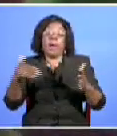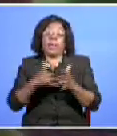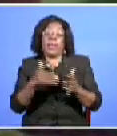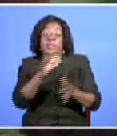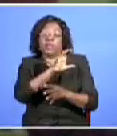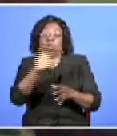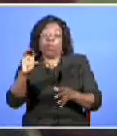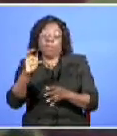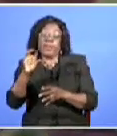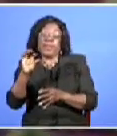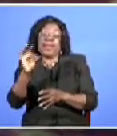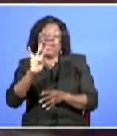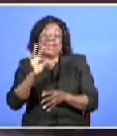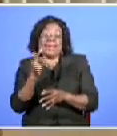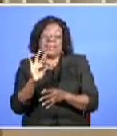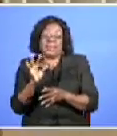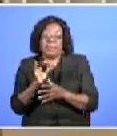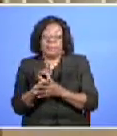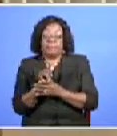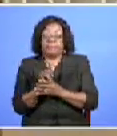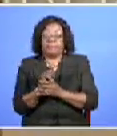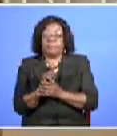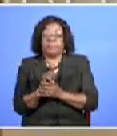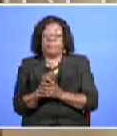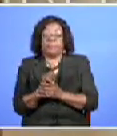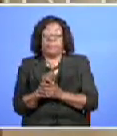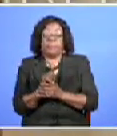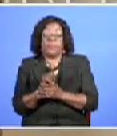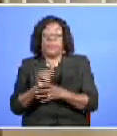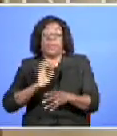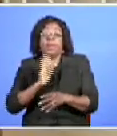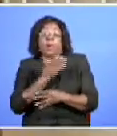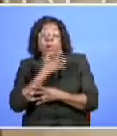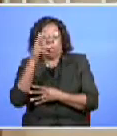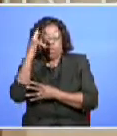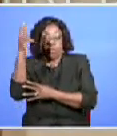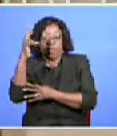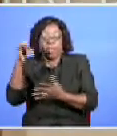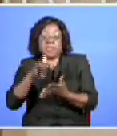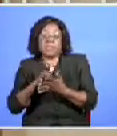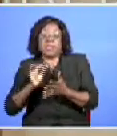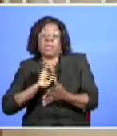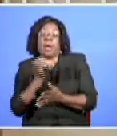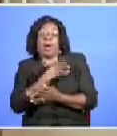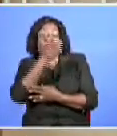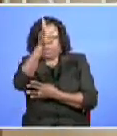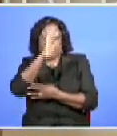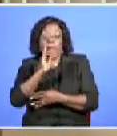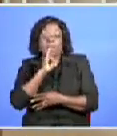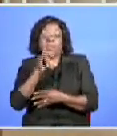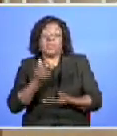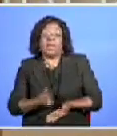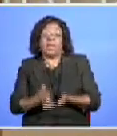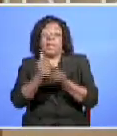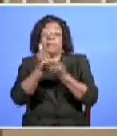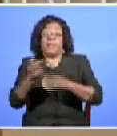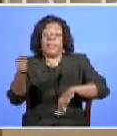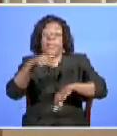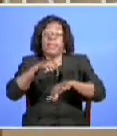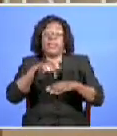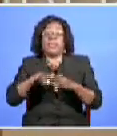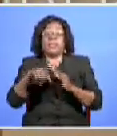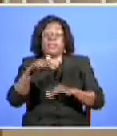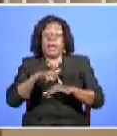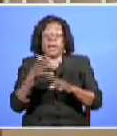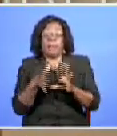and the anxiety it's produced. And we've realized that our God is our help in the time of trouble. The government